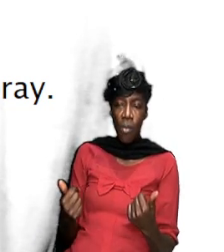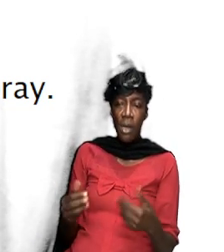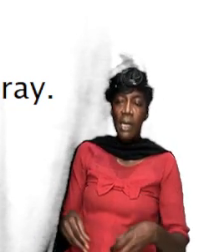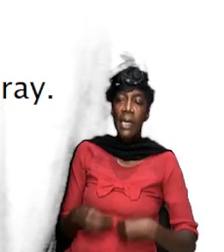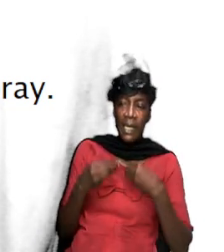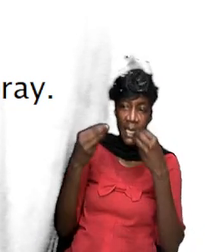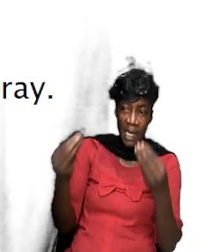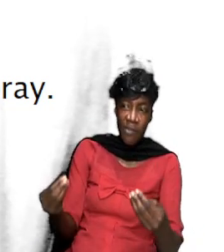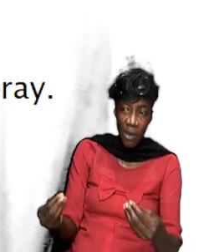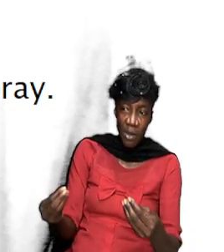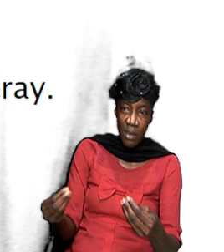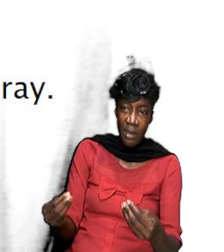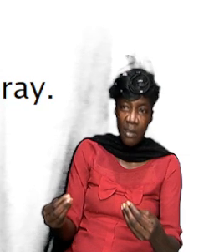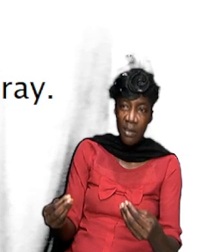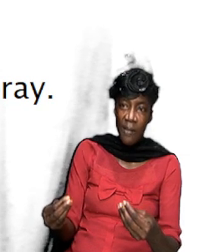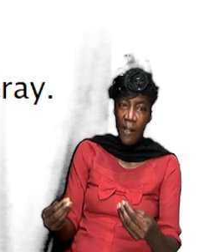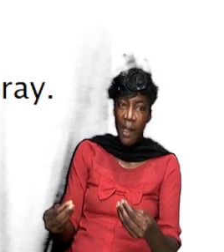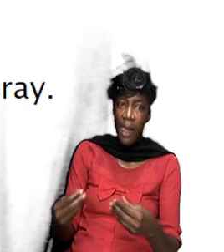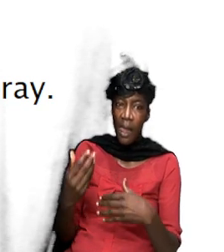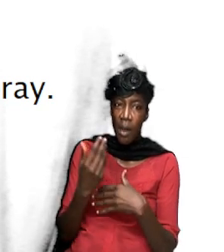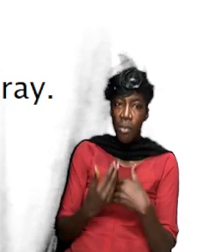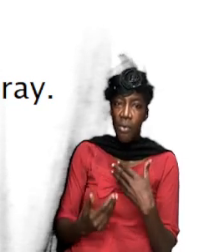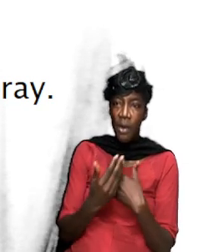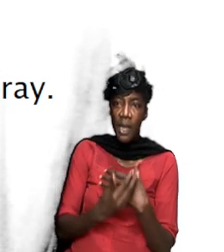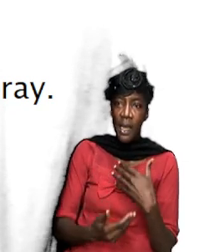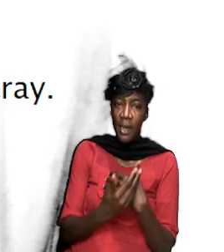give us this day our daily bread.